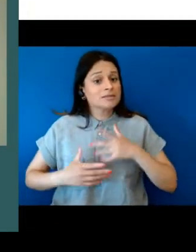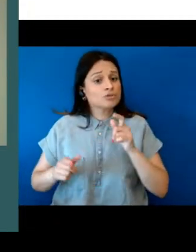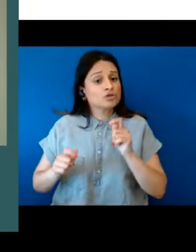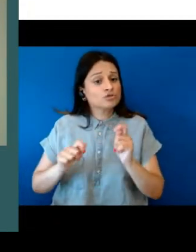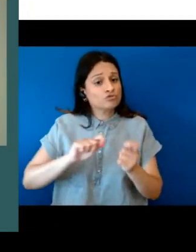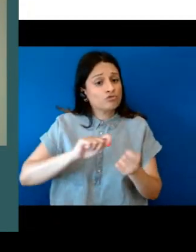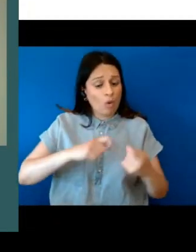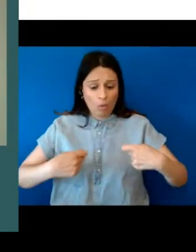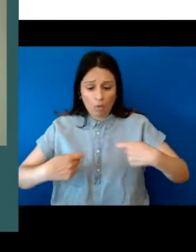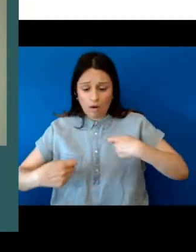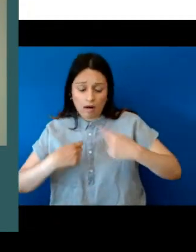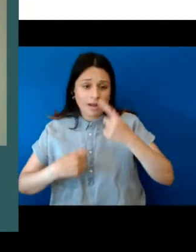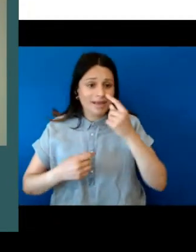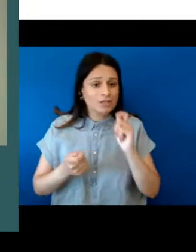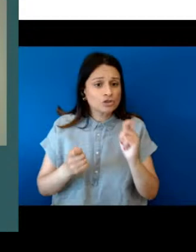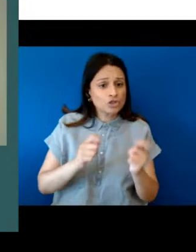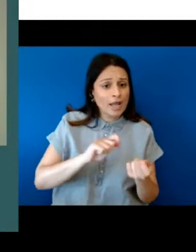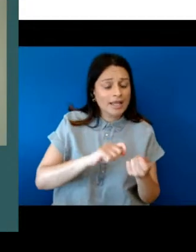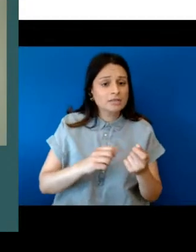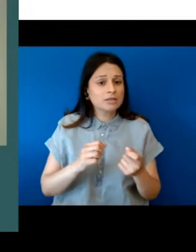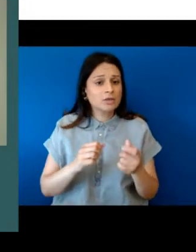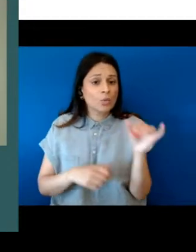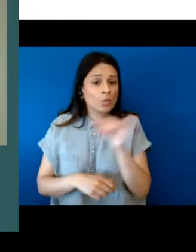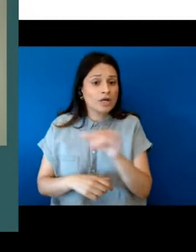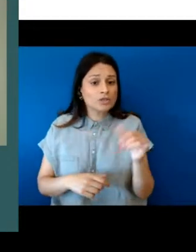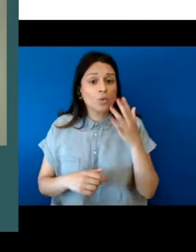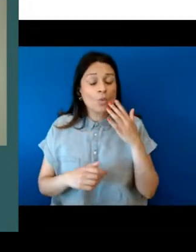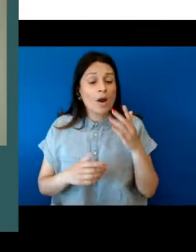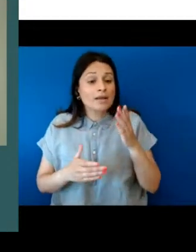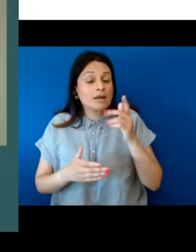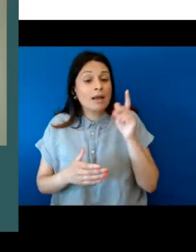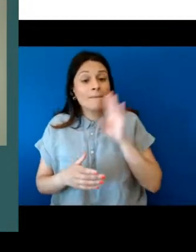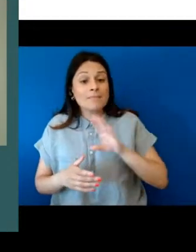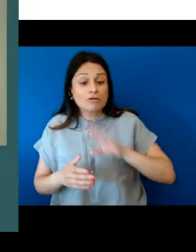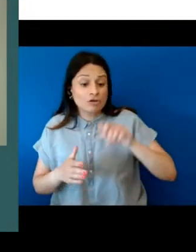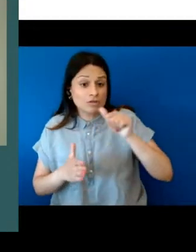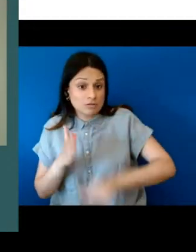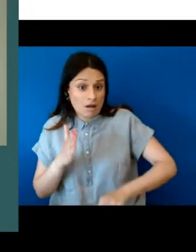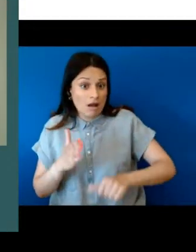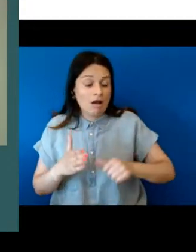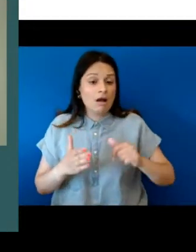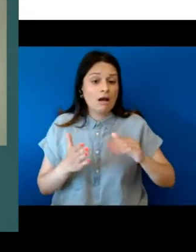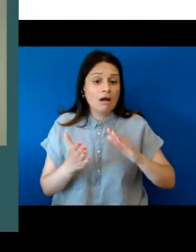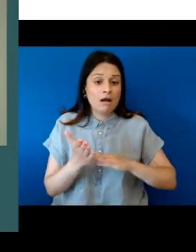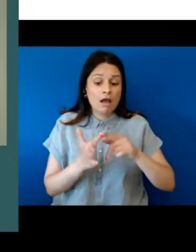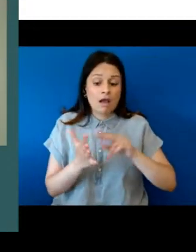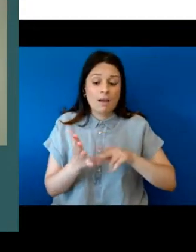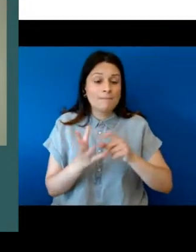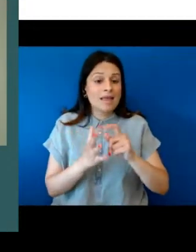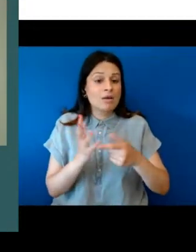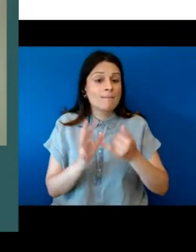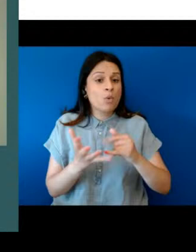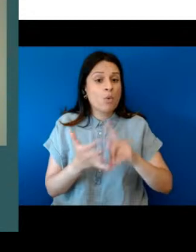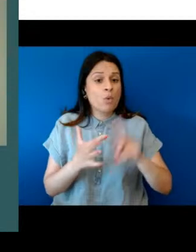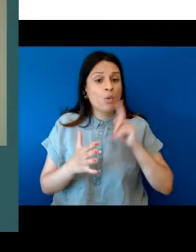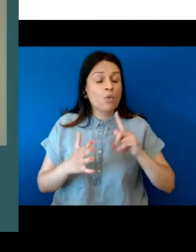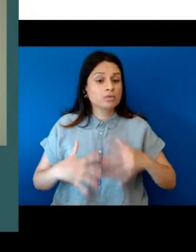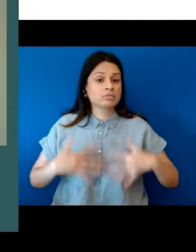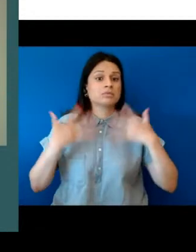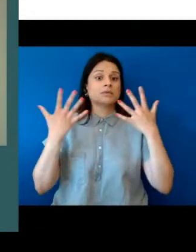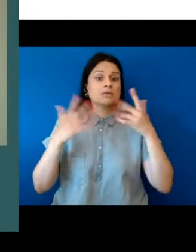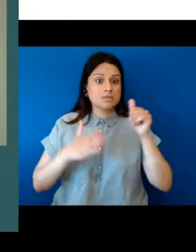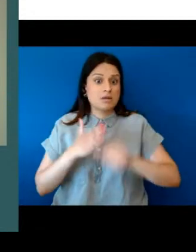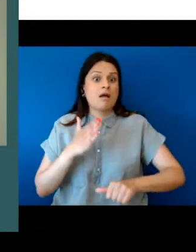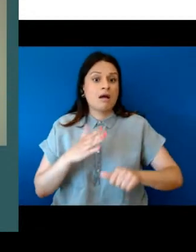know the key times would be onset of periods, pregnancy, and menopause. You can actually either get a huge